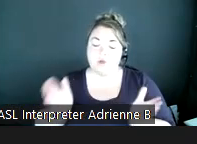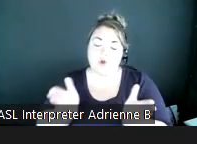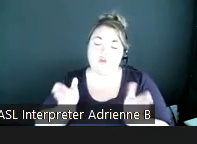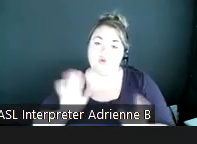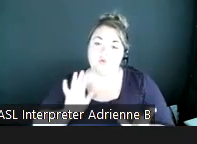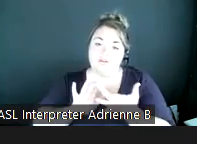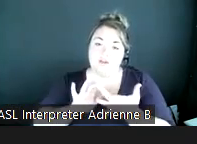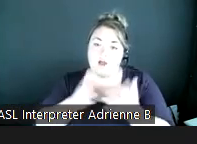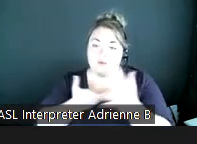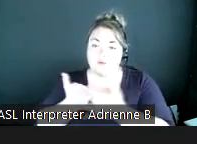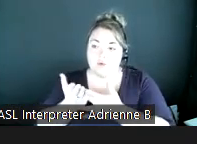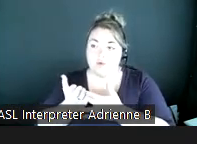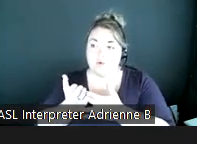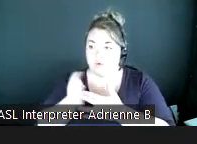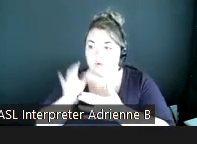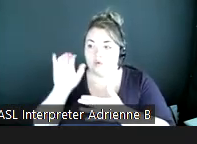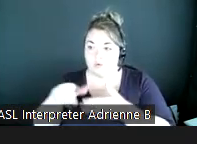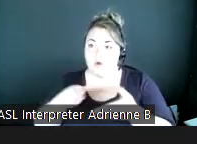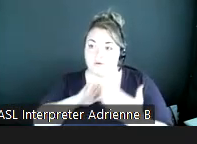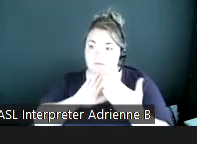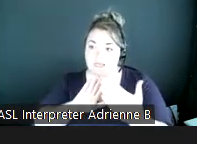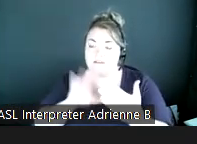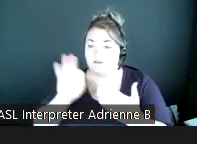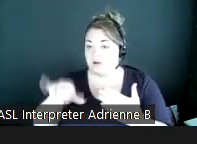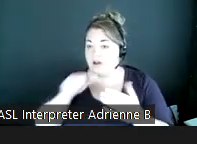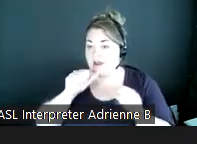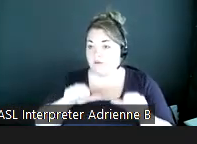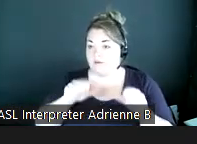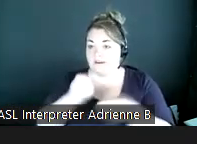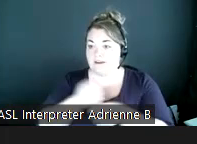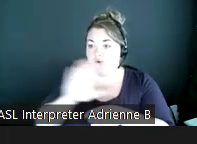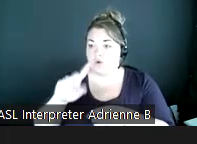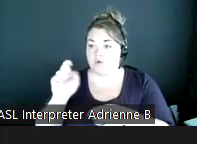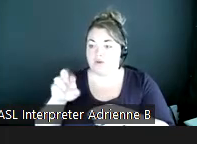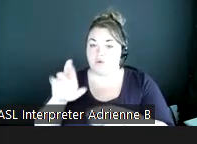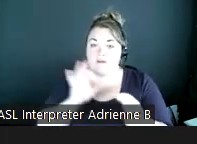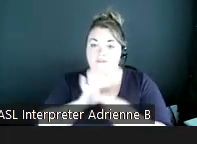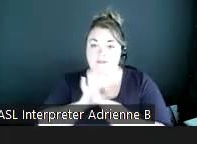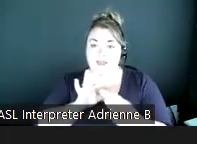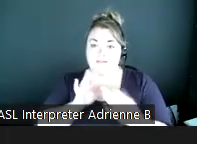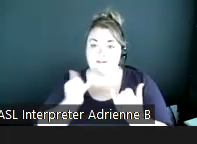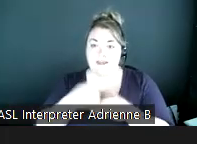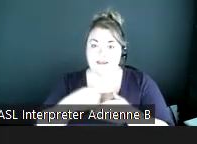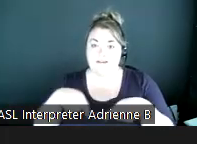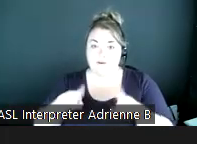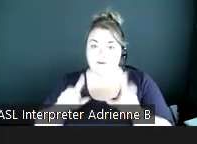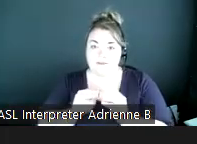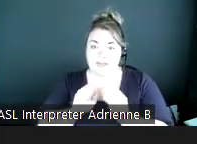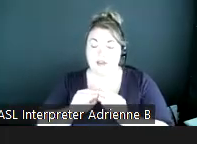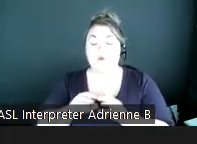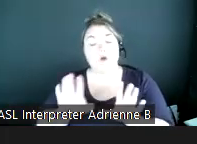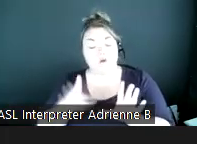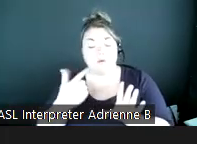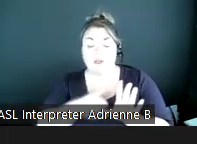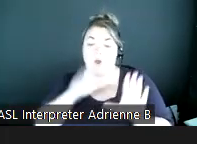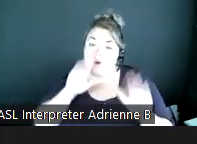through those means if we're not able to get to your question or feedback today during our meeting, though we hope we will be able